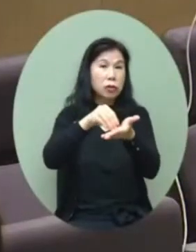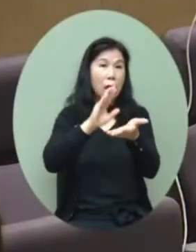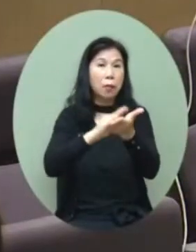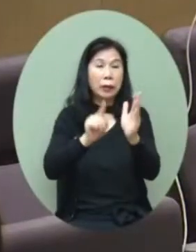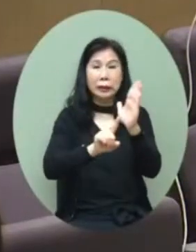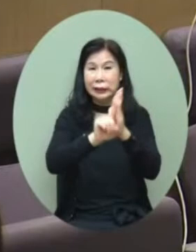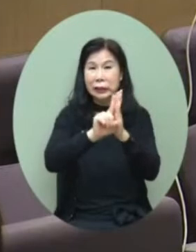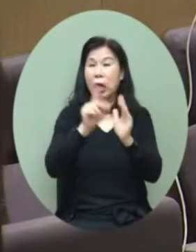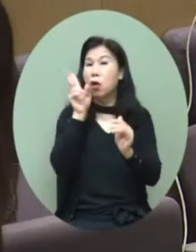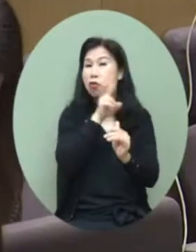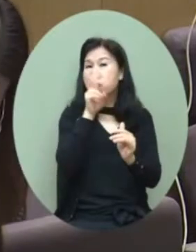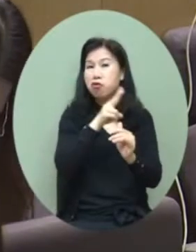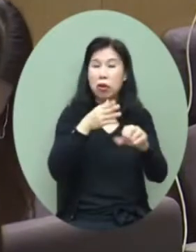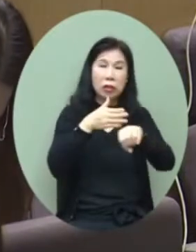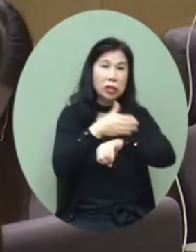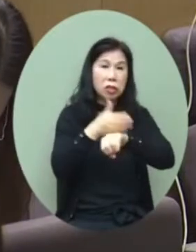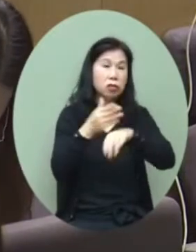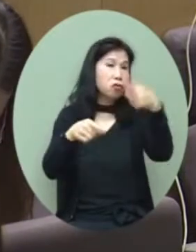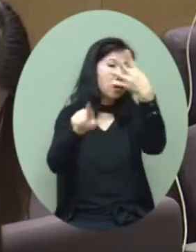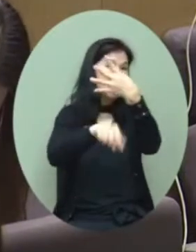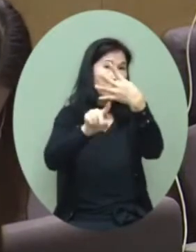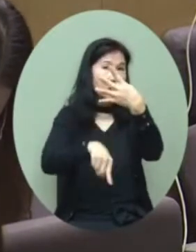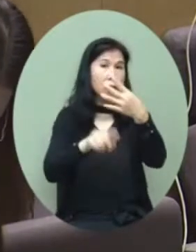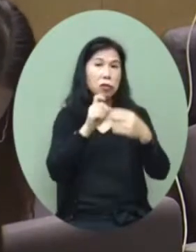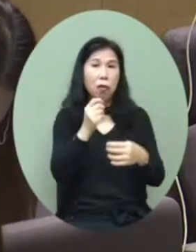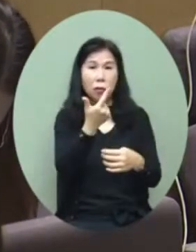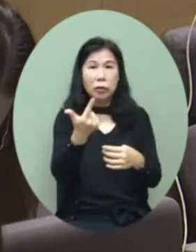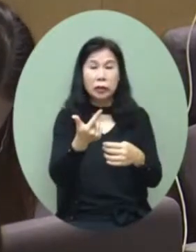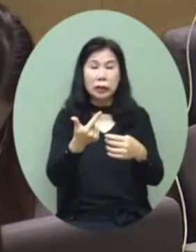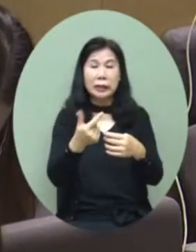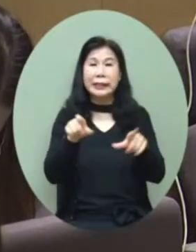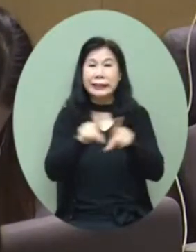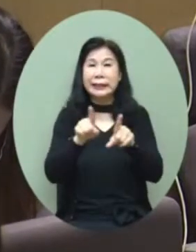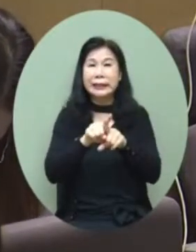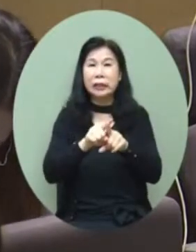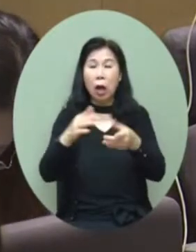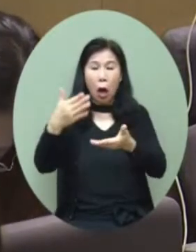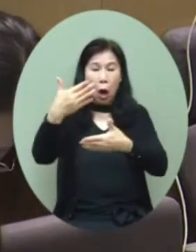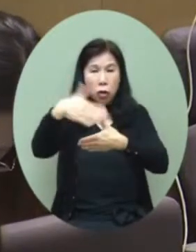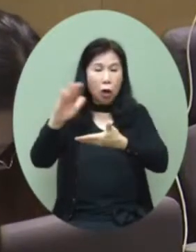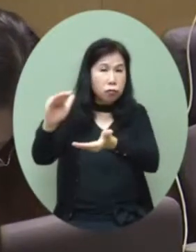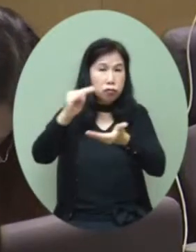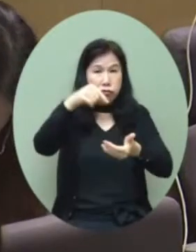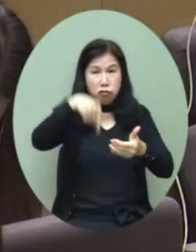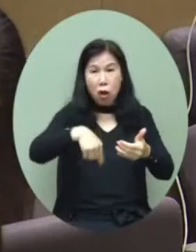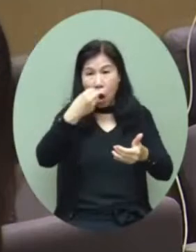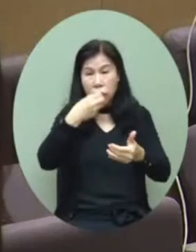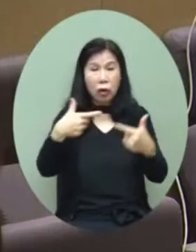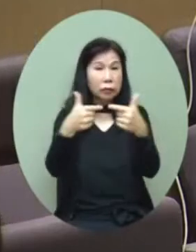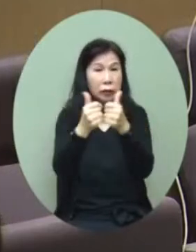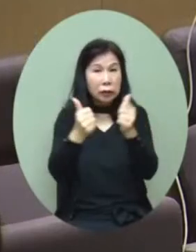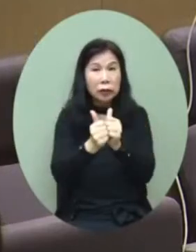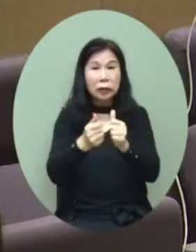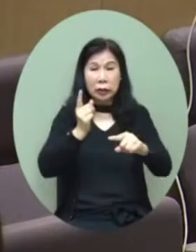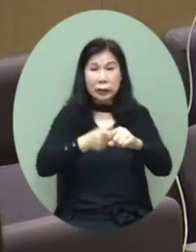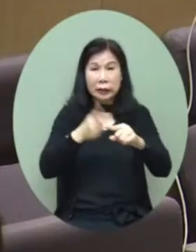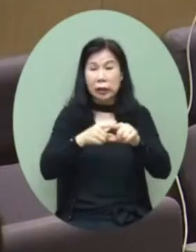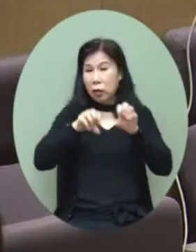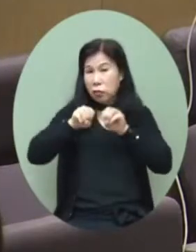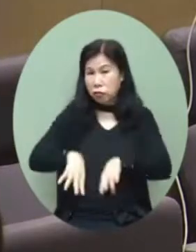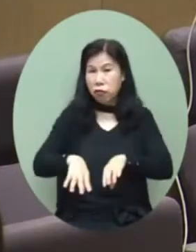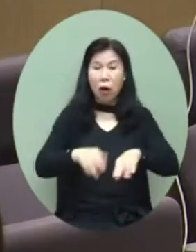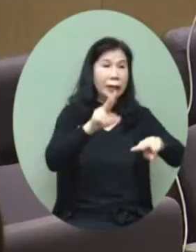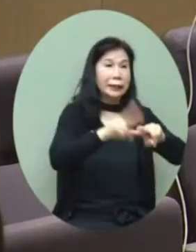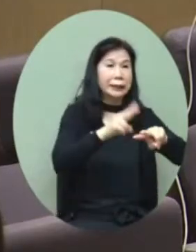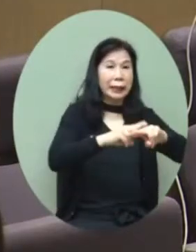We have every day, over 2 weeks, over 4,000 cases. Now you relax